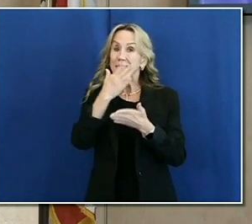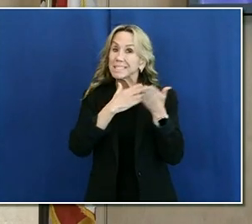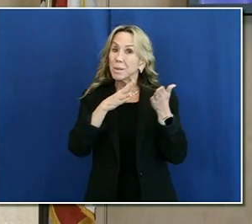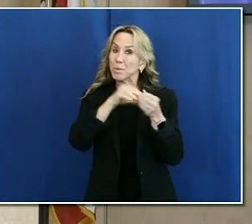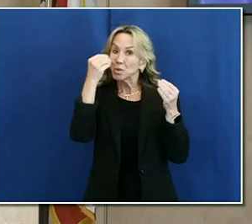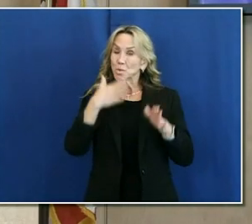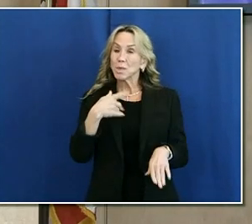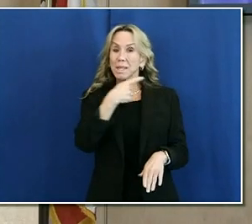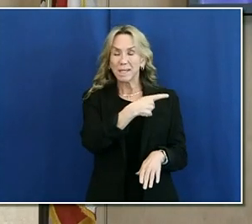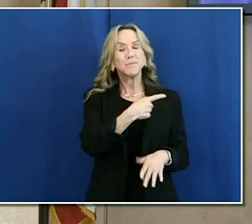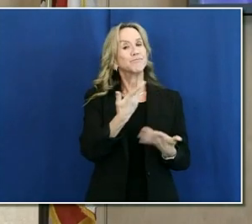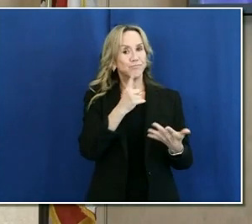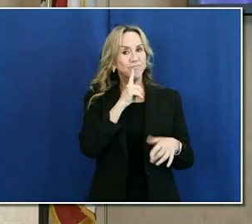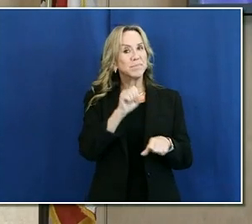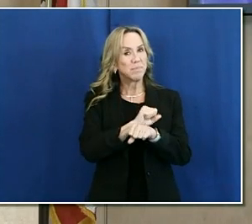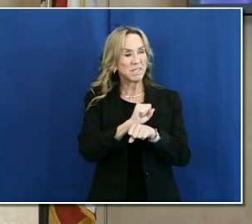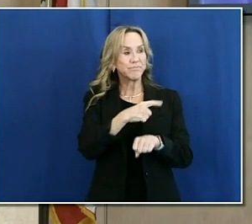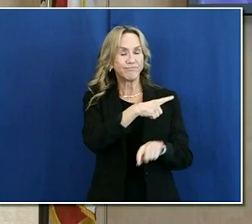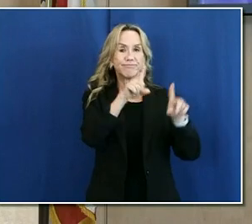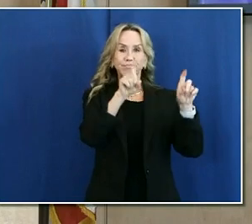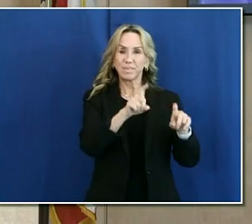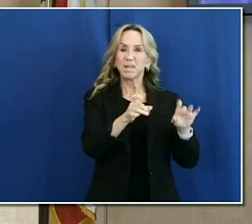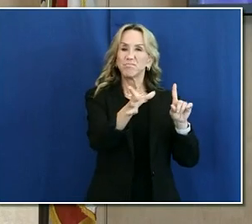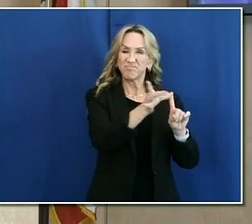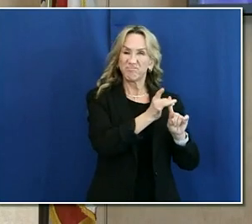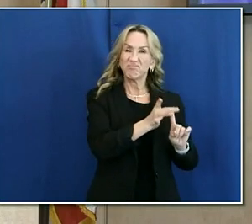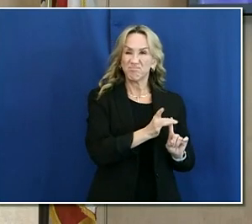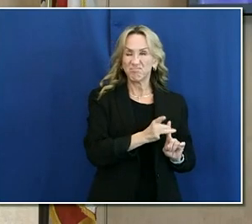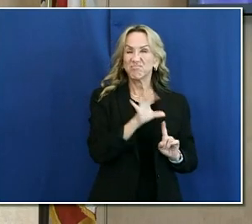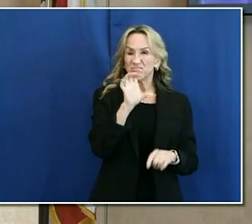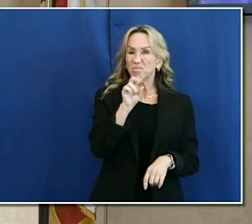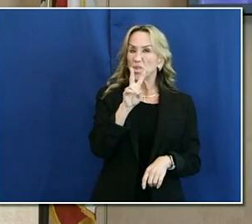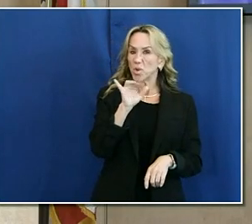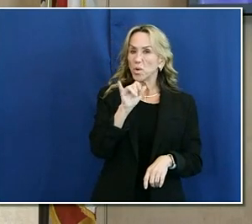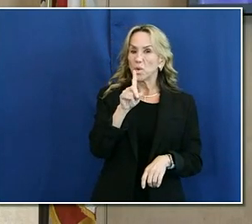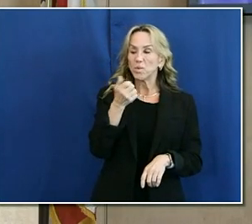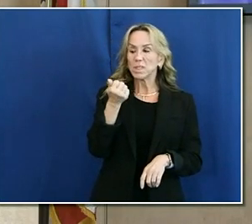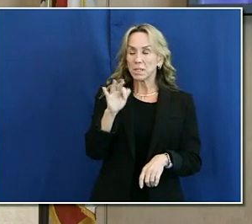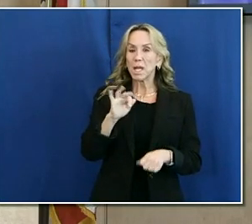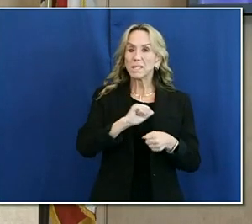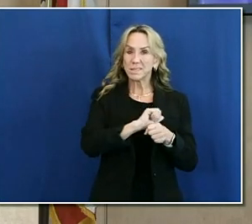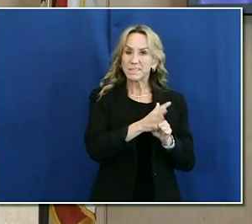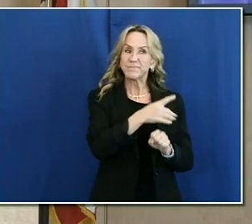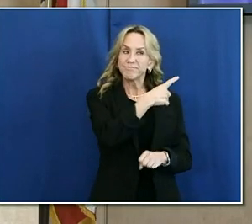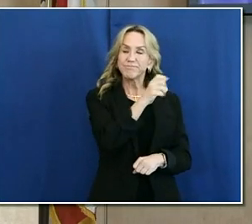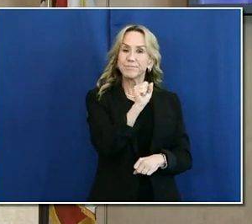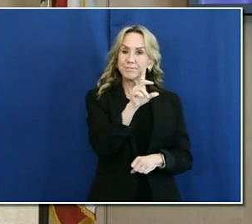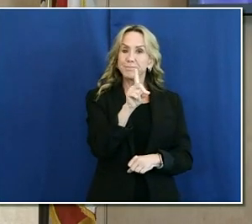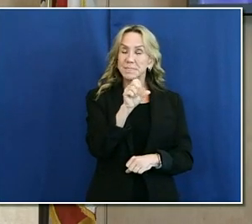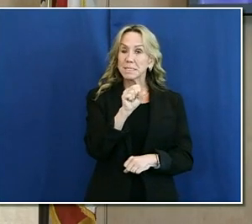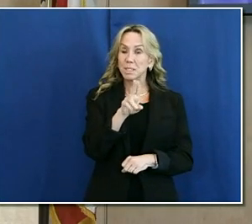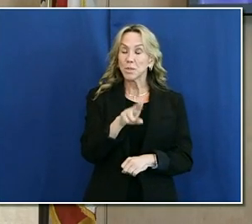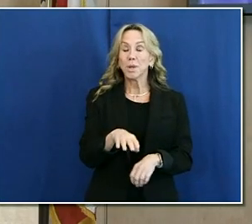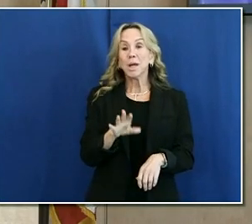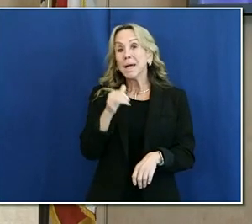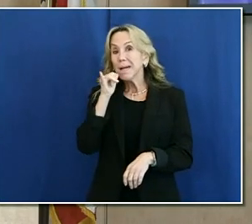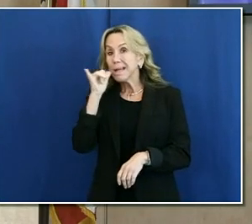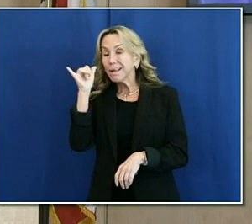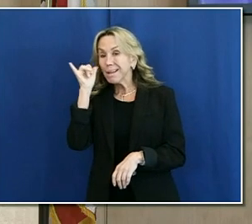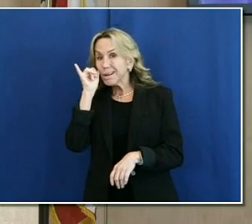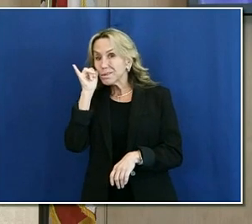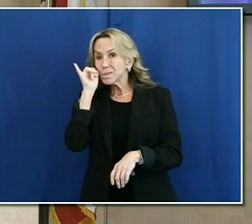are, in fact, testing positive for COVID-19. As of the close of business yesterday, we